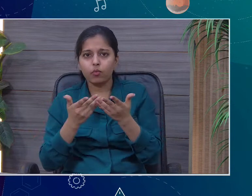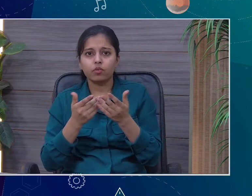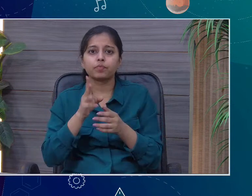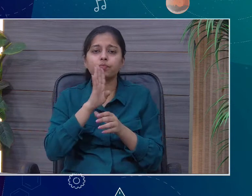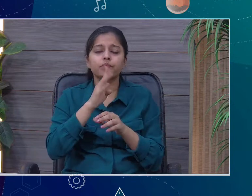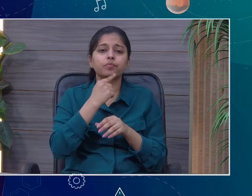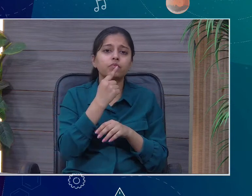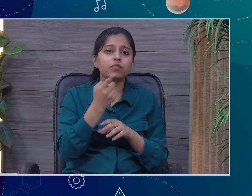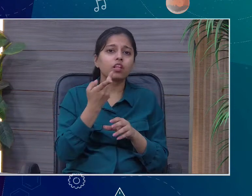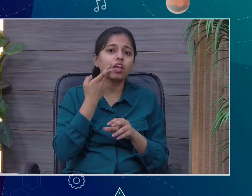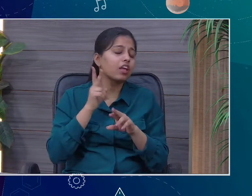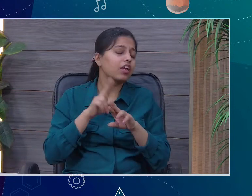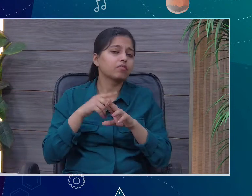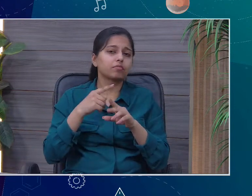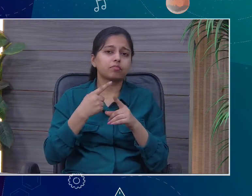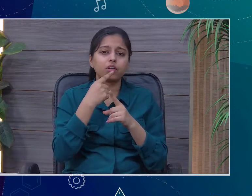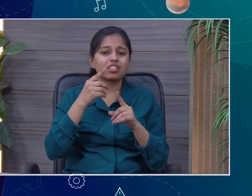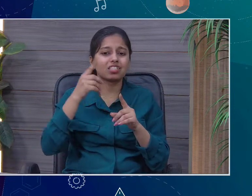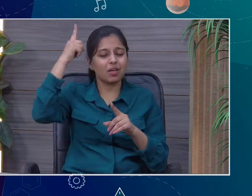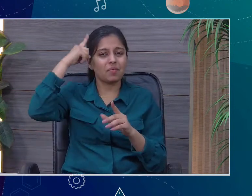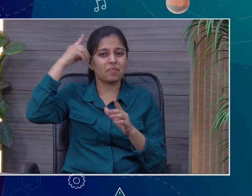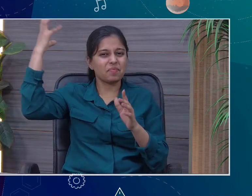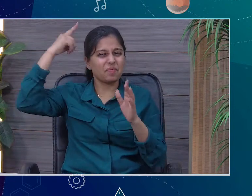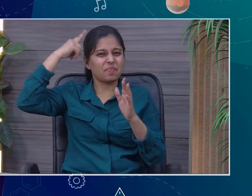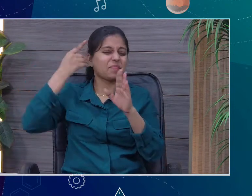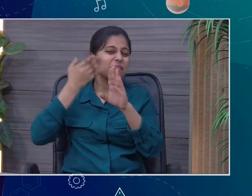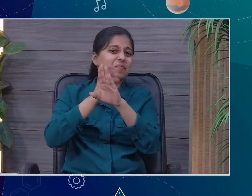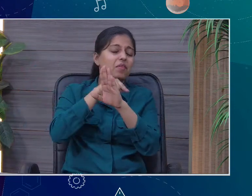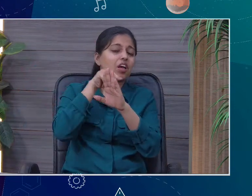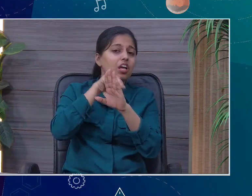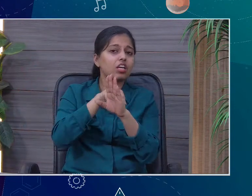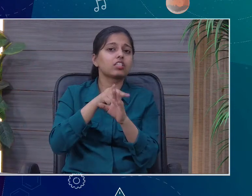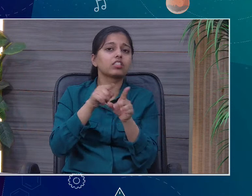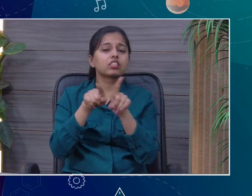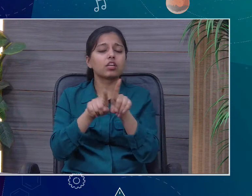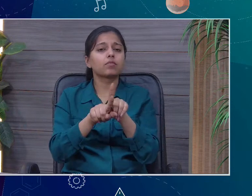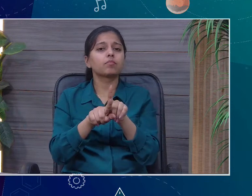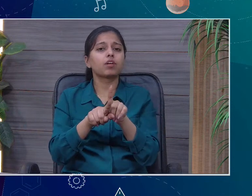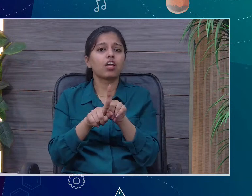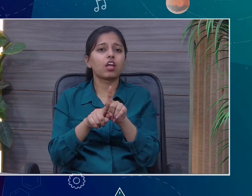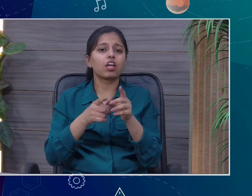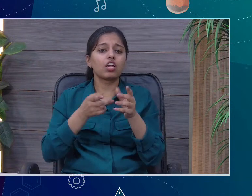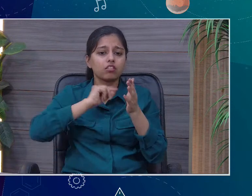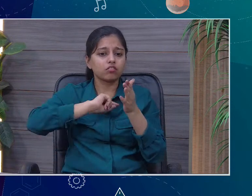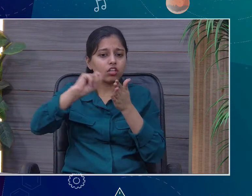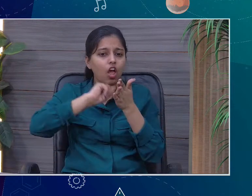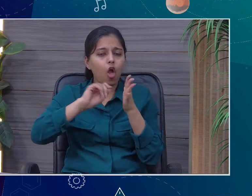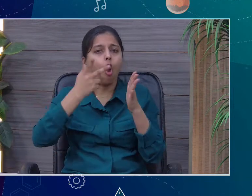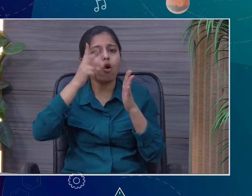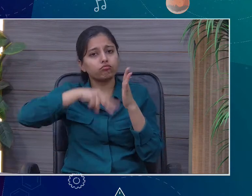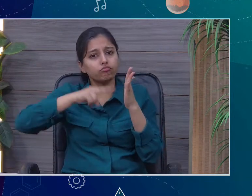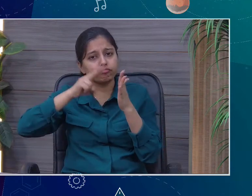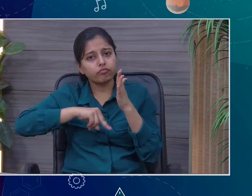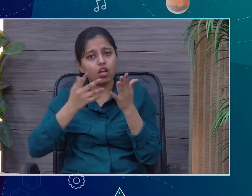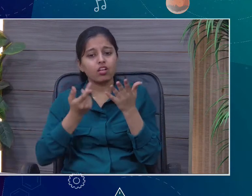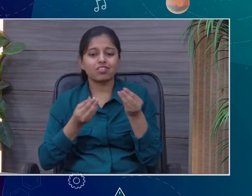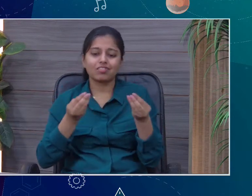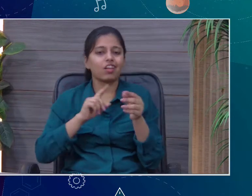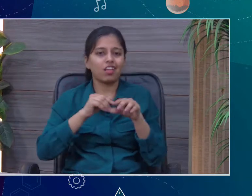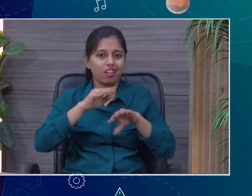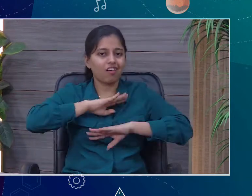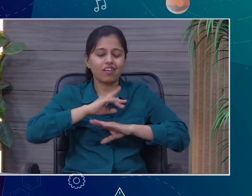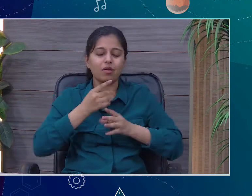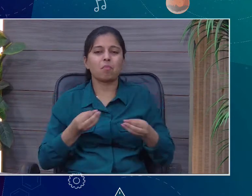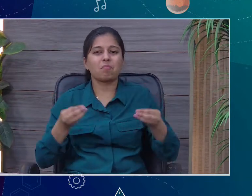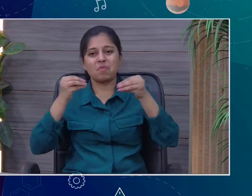what, if we talk about the shadows, this is not that something we just need to read or write. It's more than read or write, right? Yes, it's